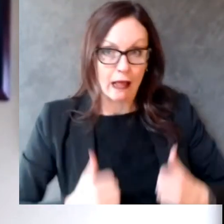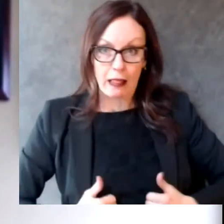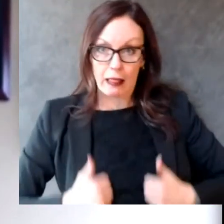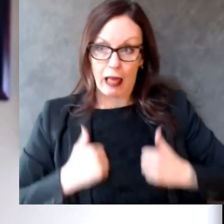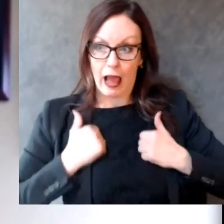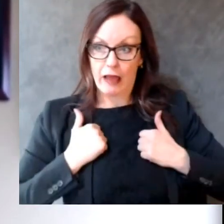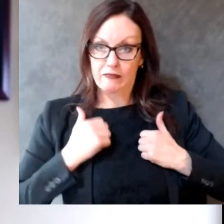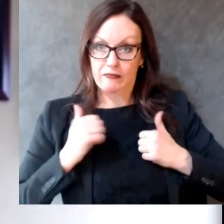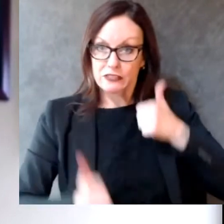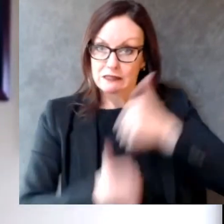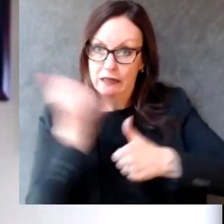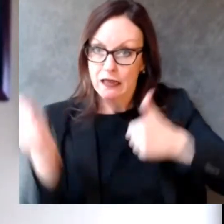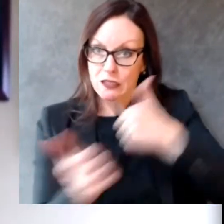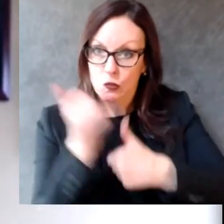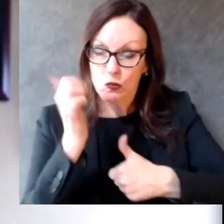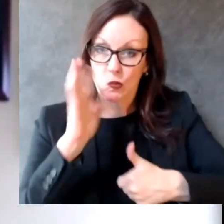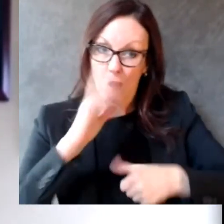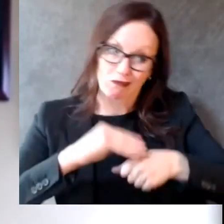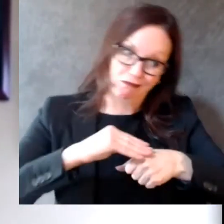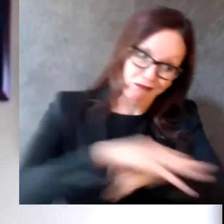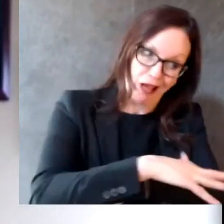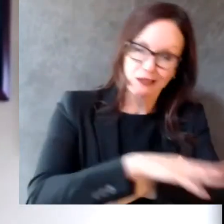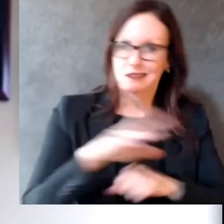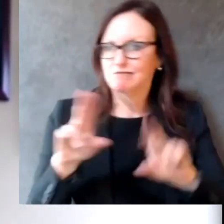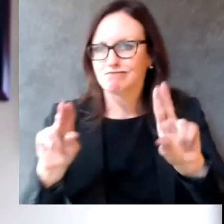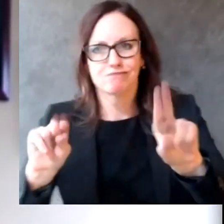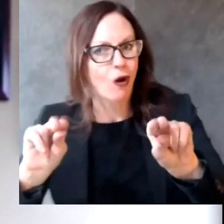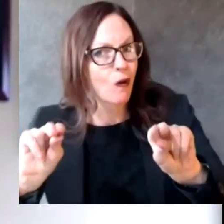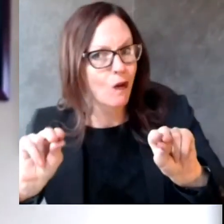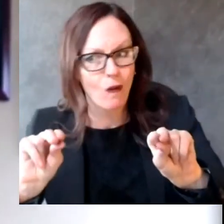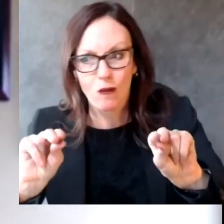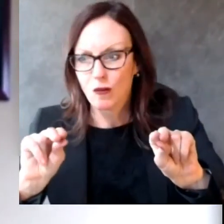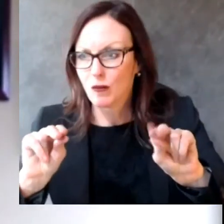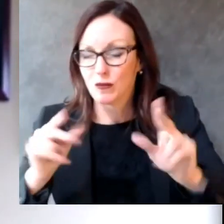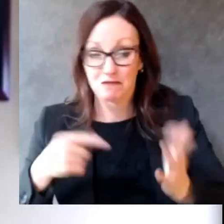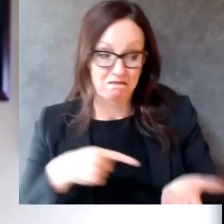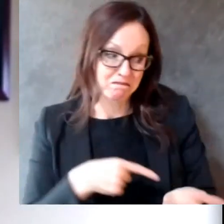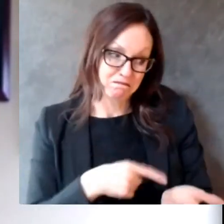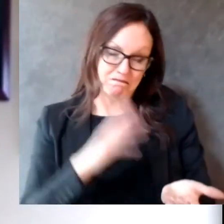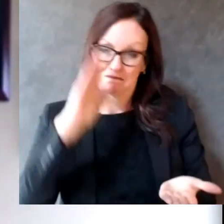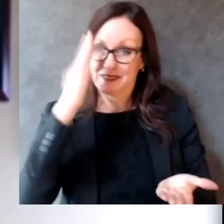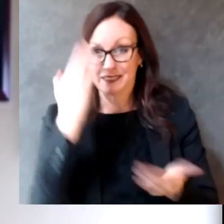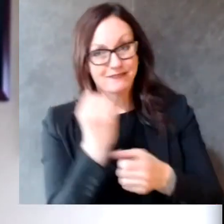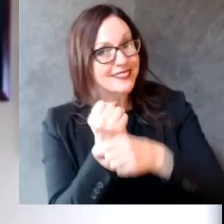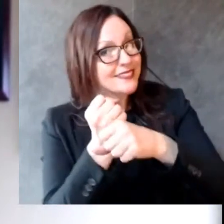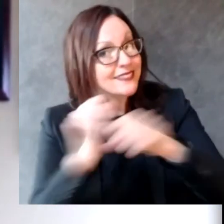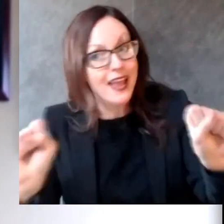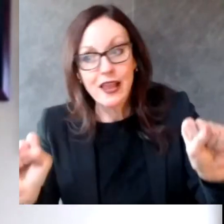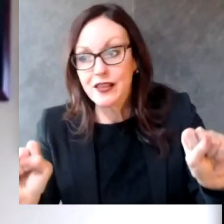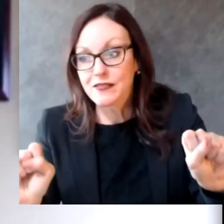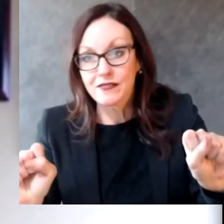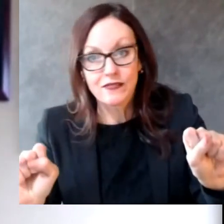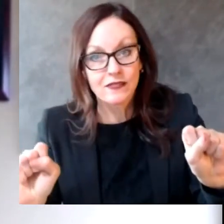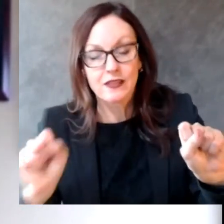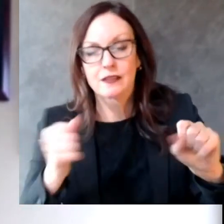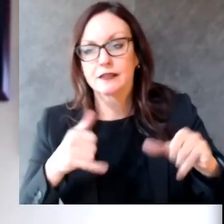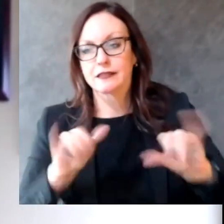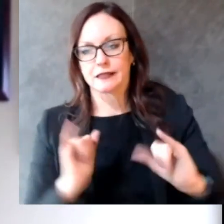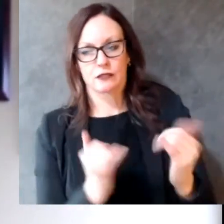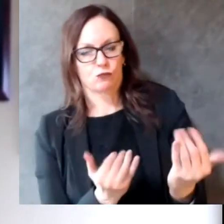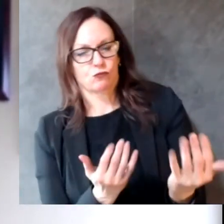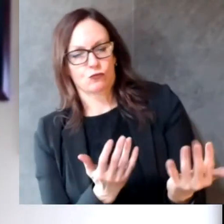and adults. And right now we're just waiting for the process to play out to make sure that all the data are analyzed, that the